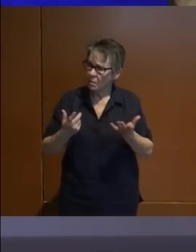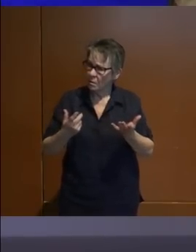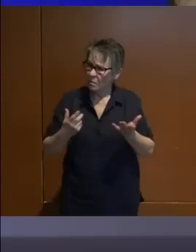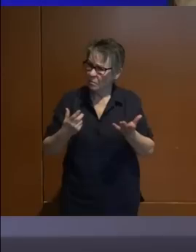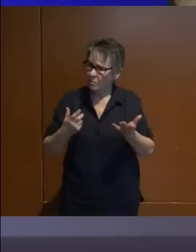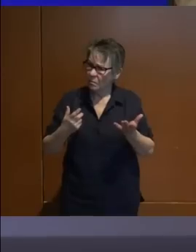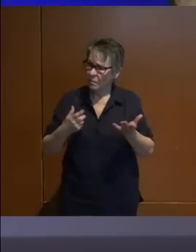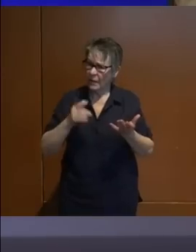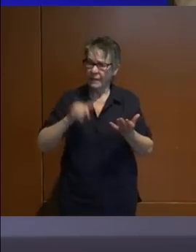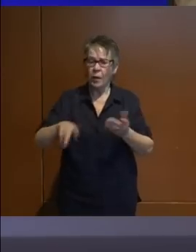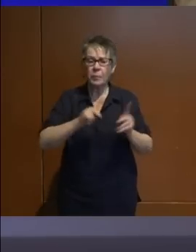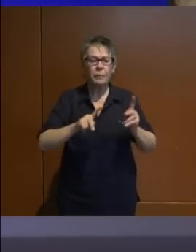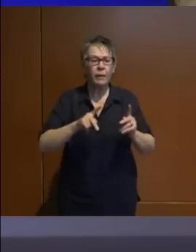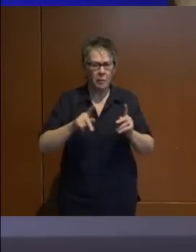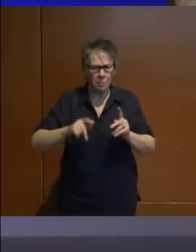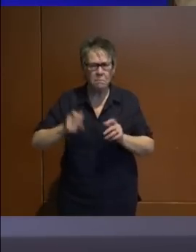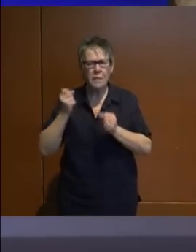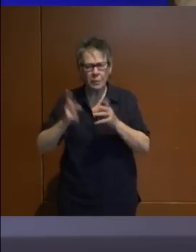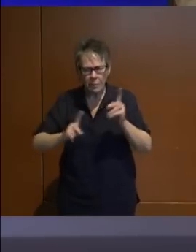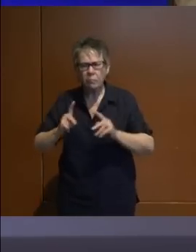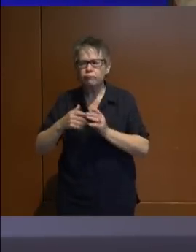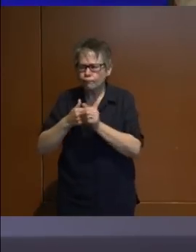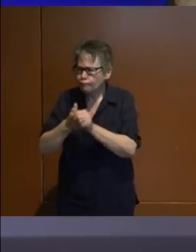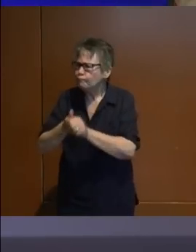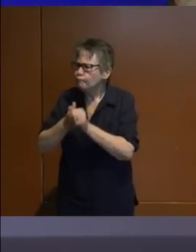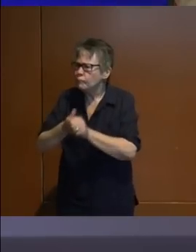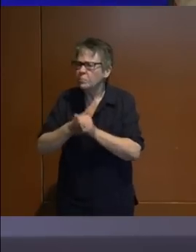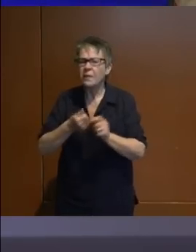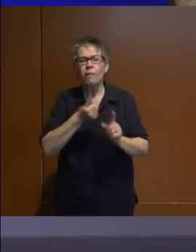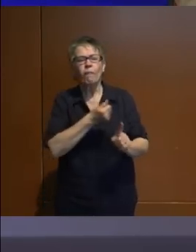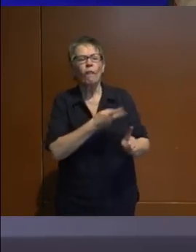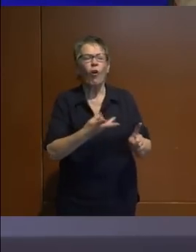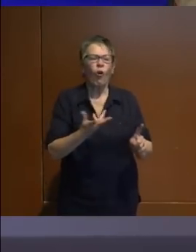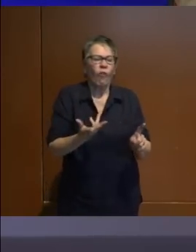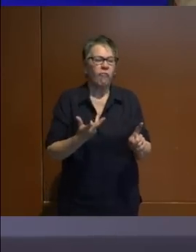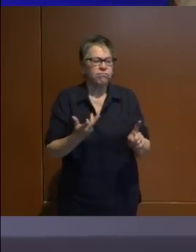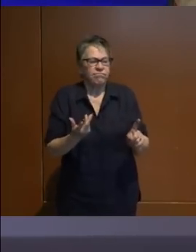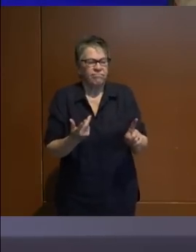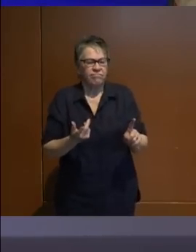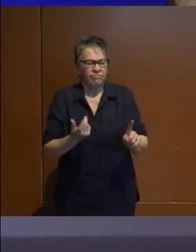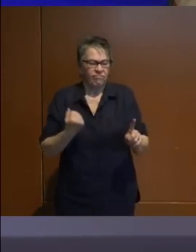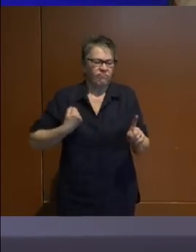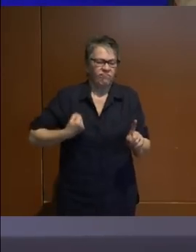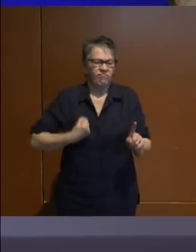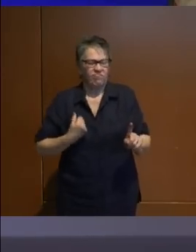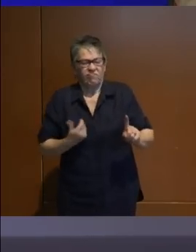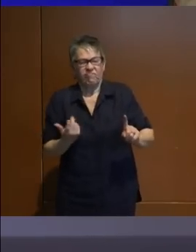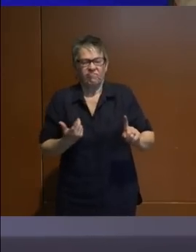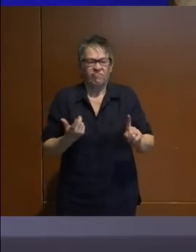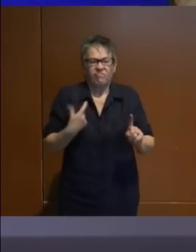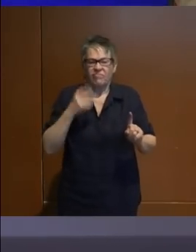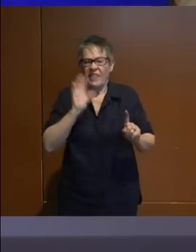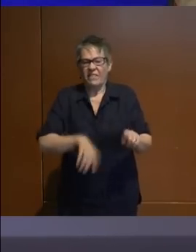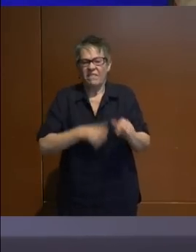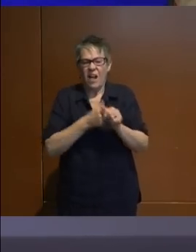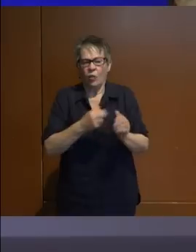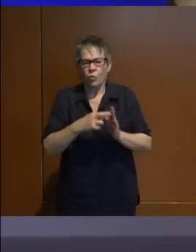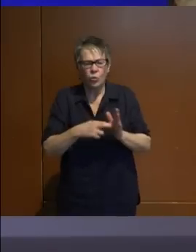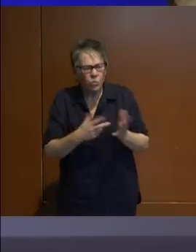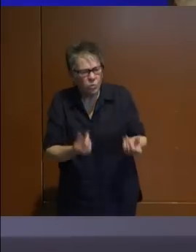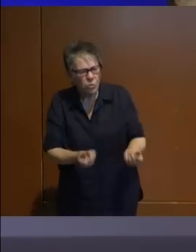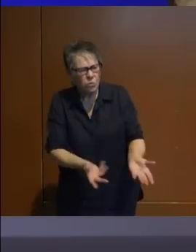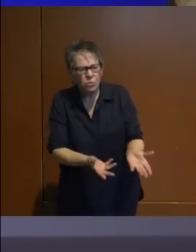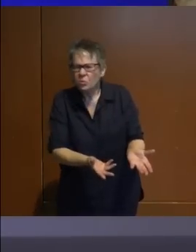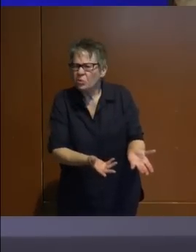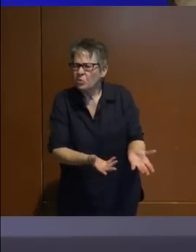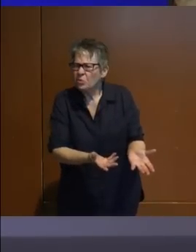not. I don't anticipate we're going door to door unless there's a reason to, and Pat can correct me if I'm wrong. We're just a different